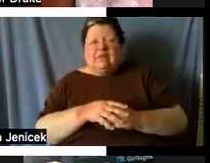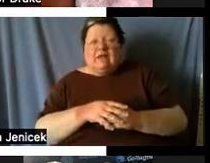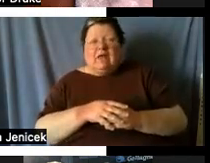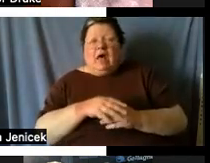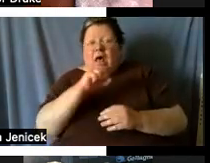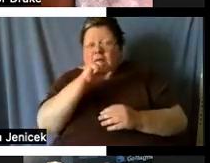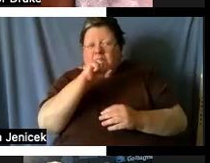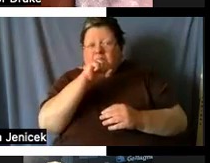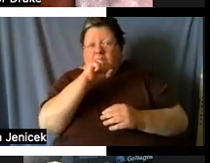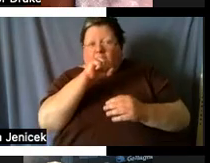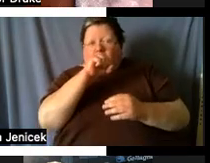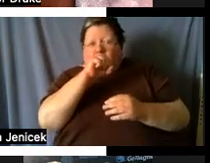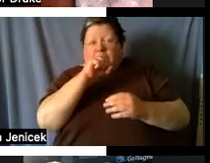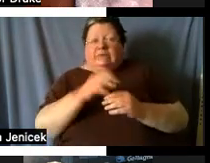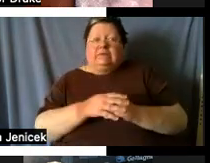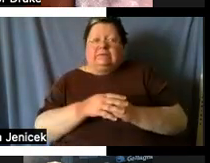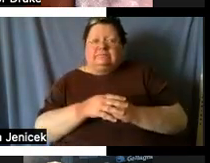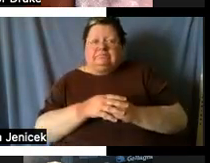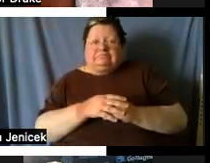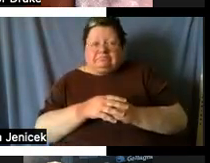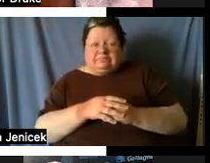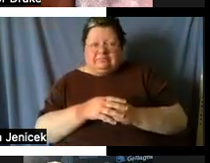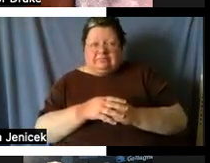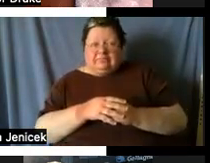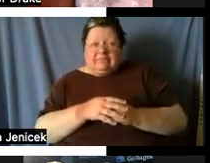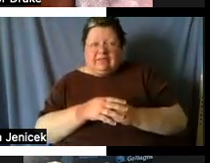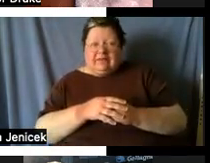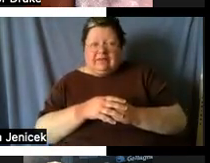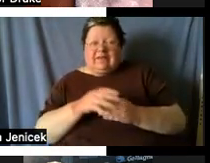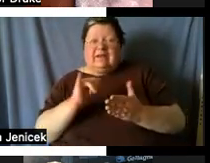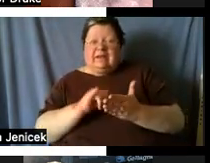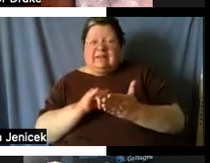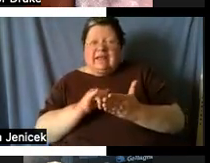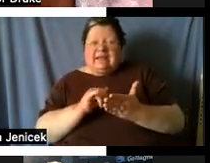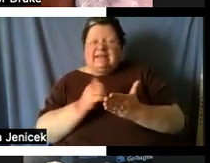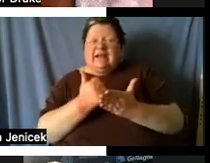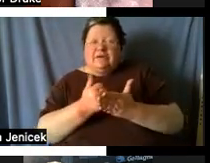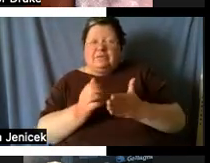Well, this was a piece then that helped lead to change as well.